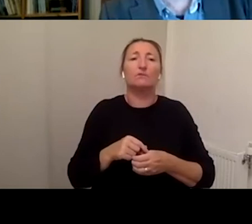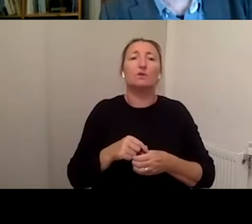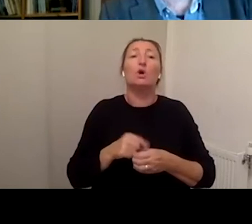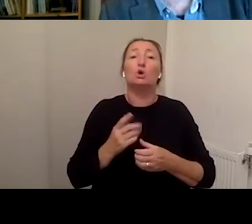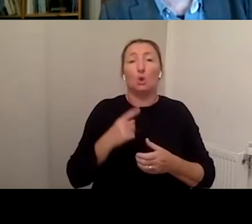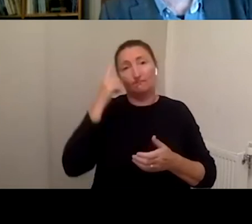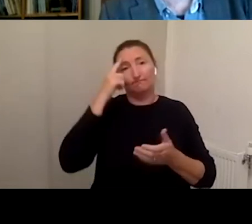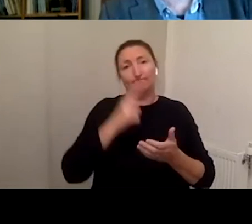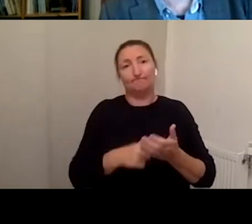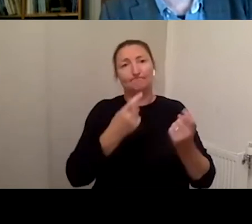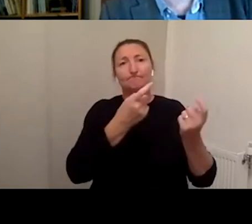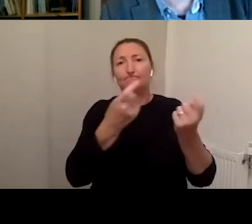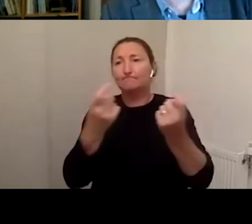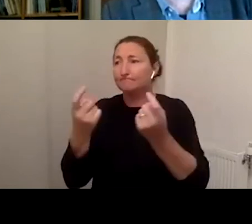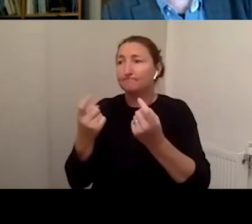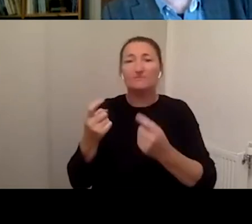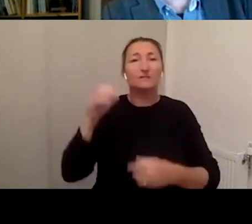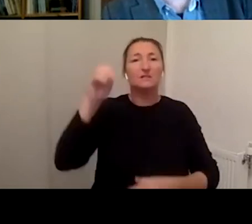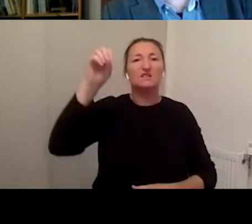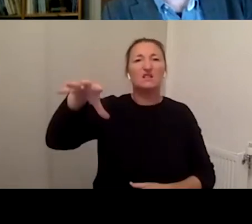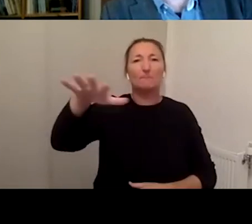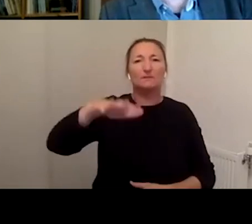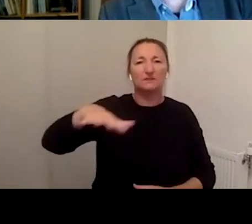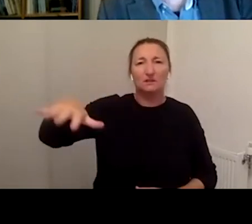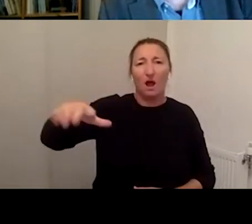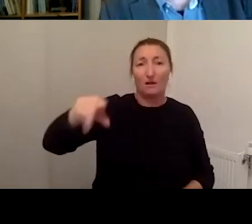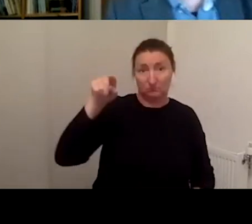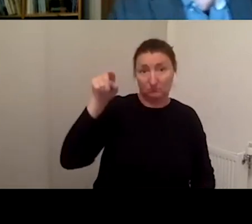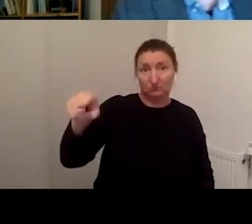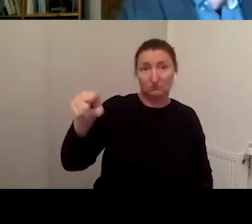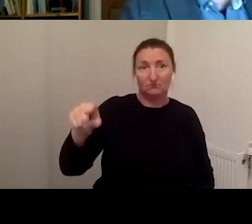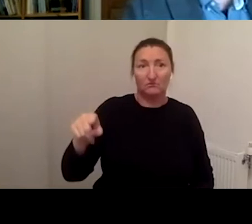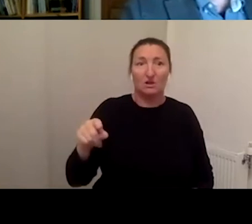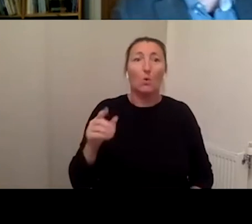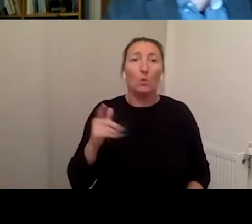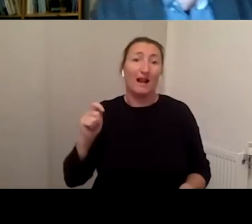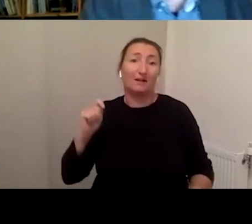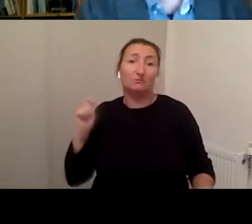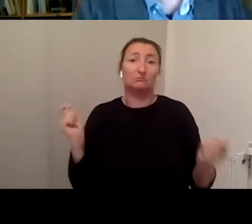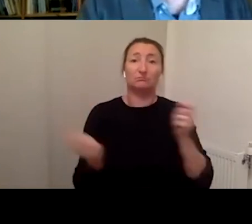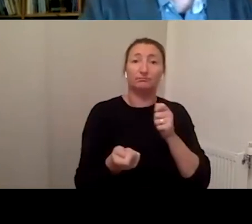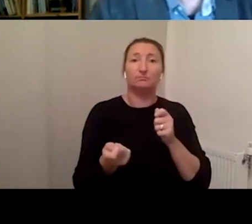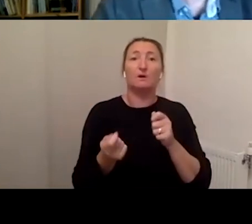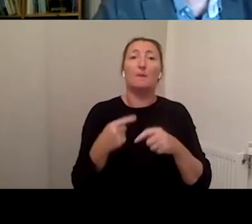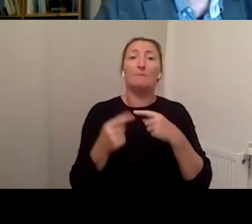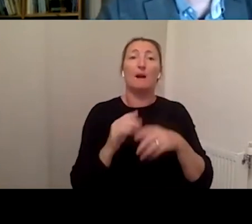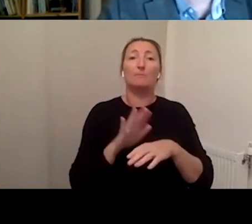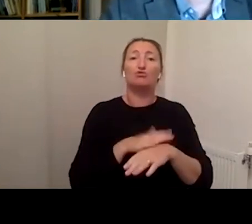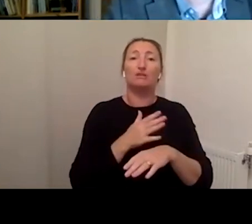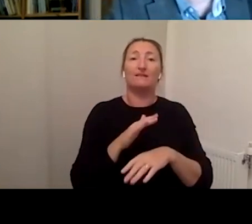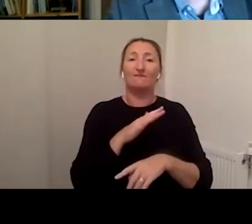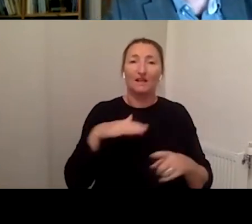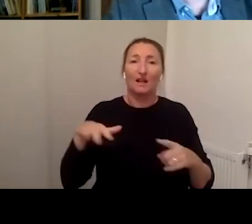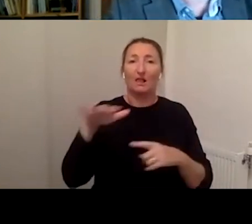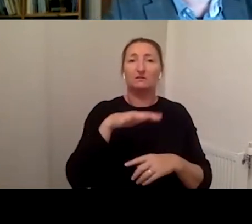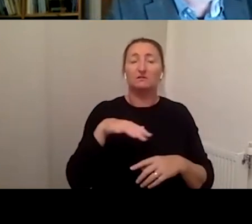our hometown, a landfill site, a dump site. And we said, look, wouldn't it be great to turn it around from a brown field to a green field, and that the community itself